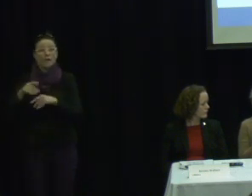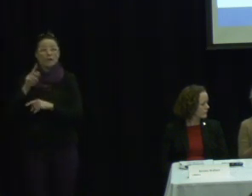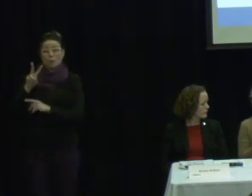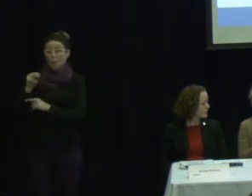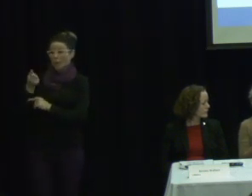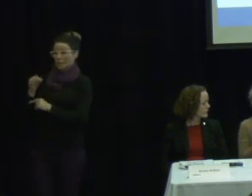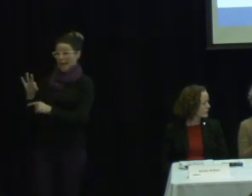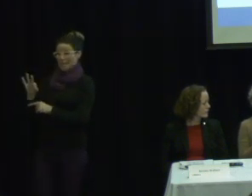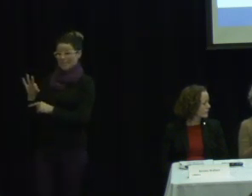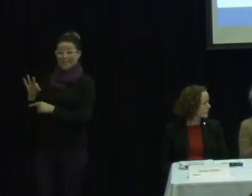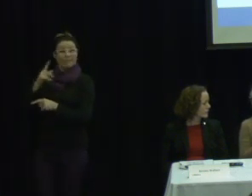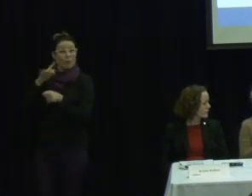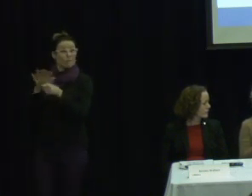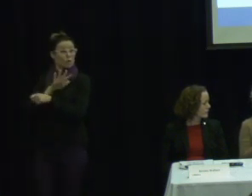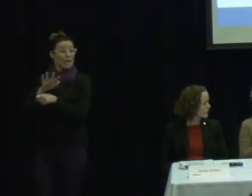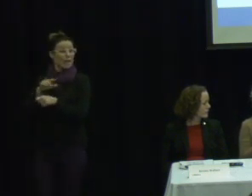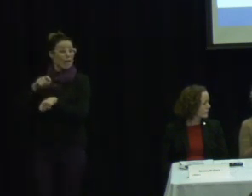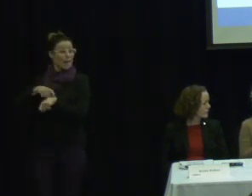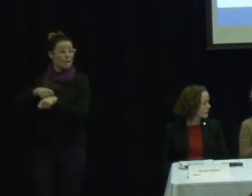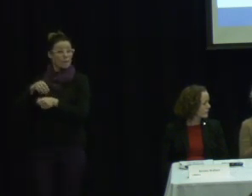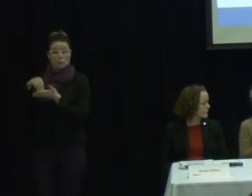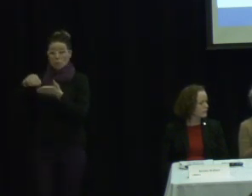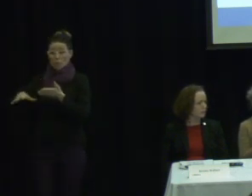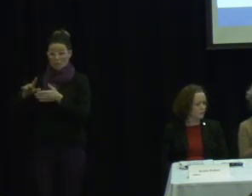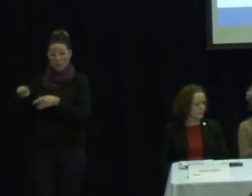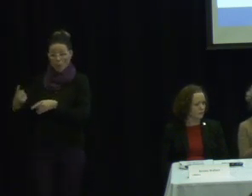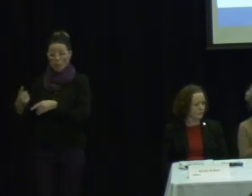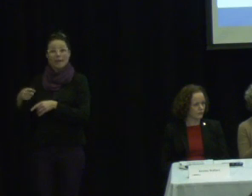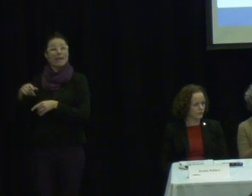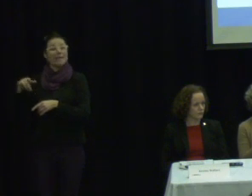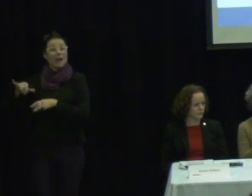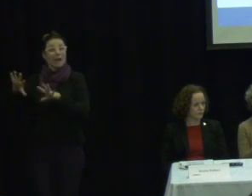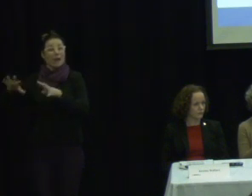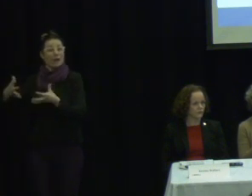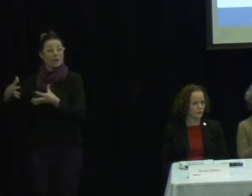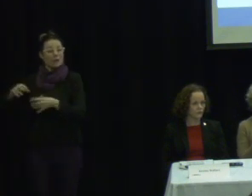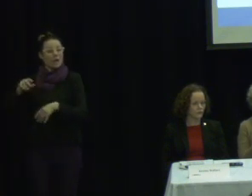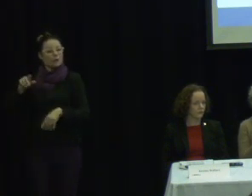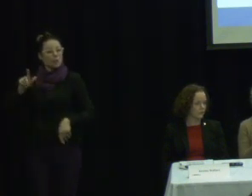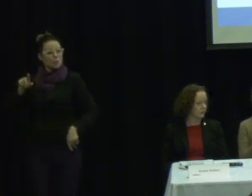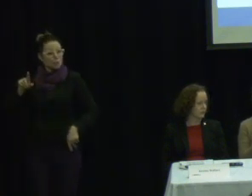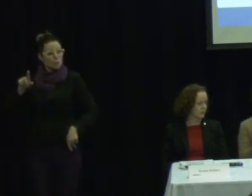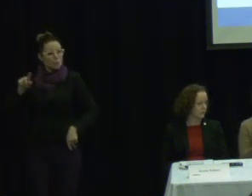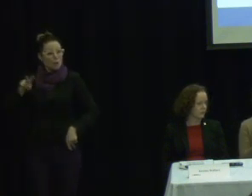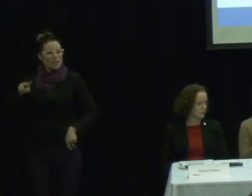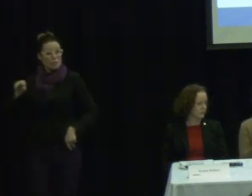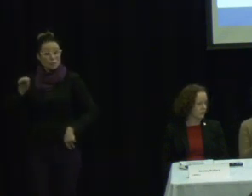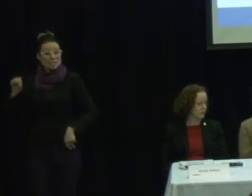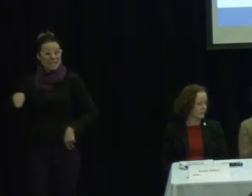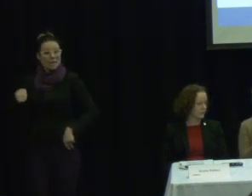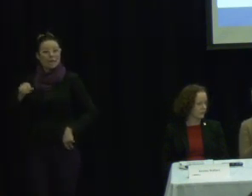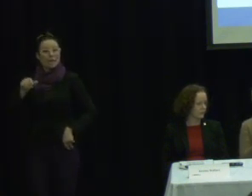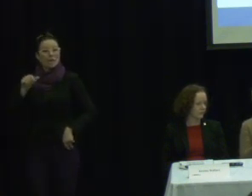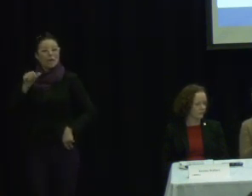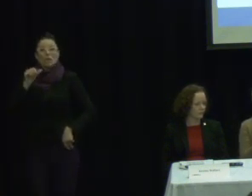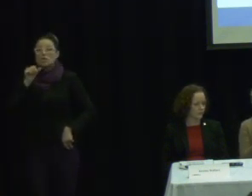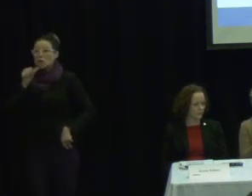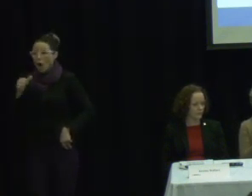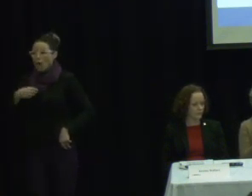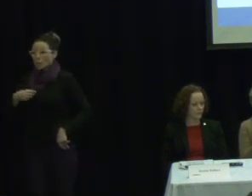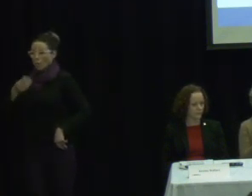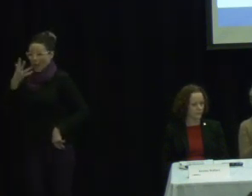that class is 22% non-white by their own reporting, which probably means the class is closer